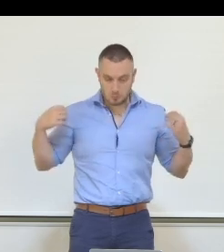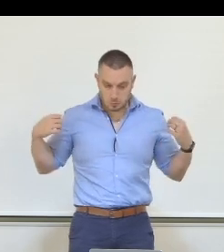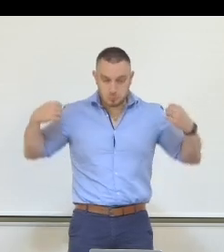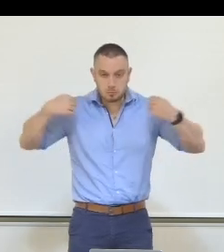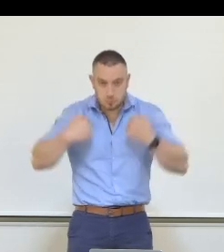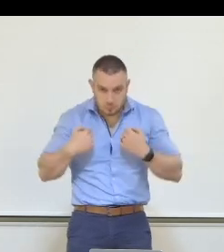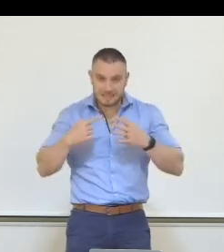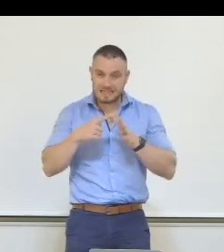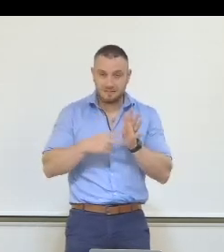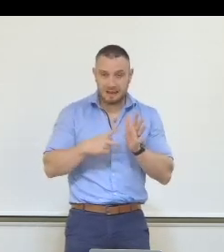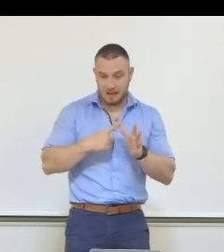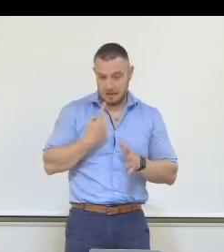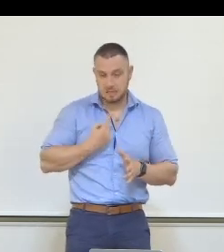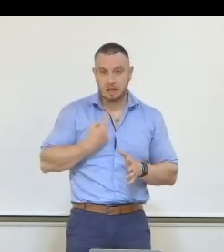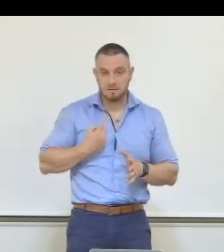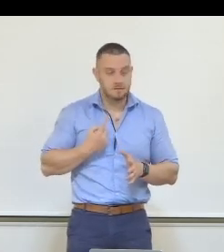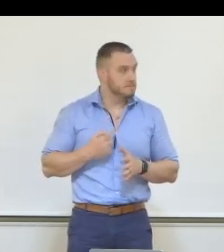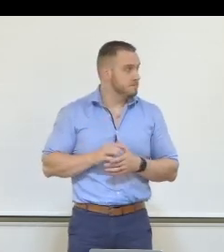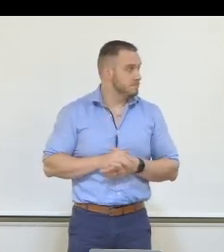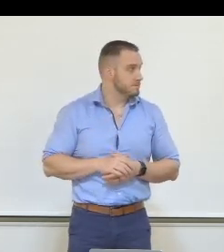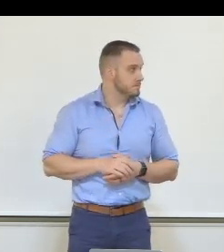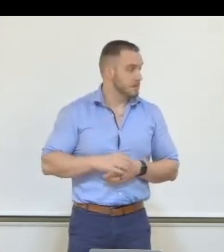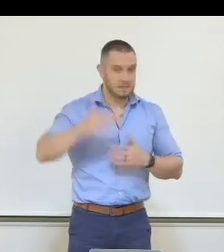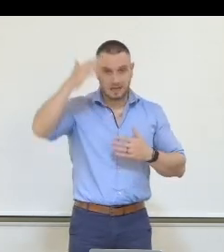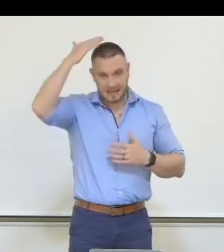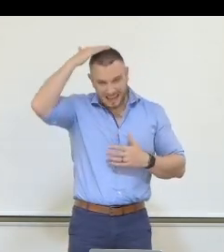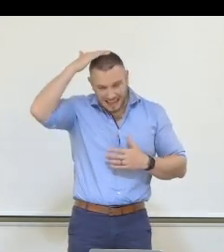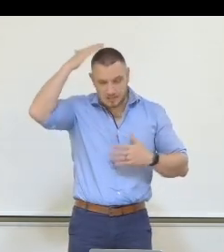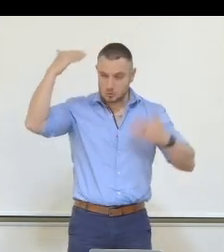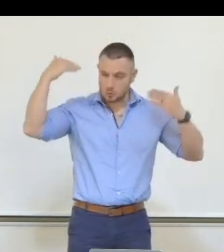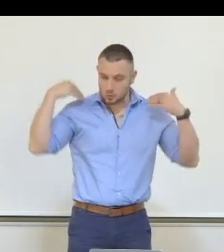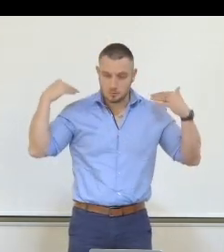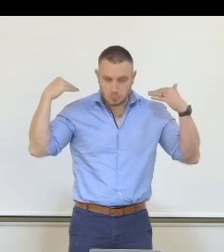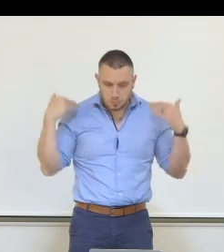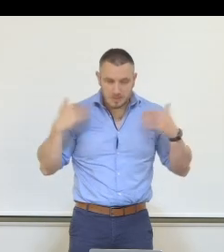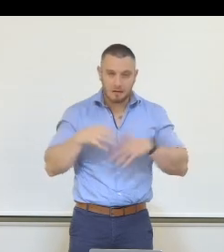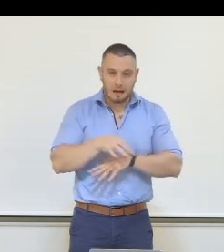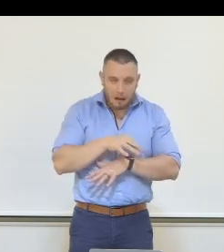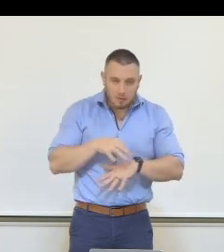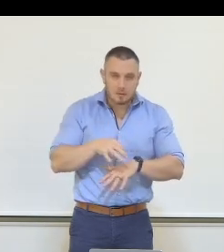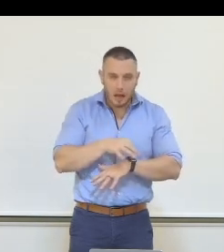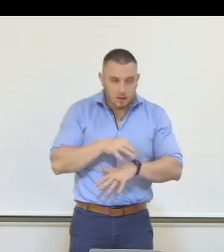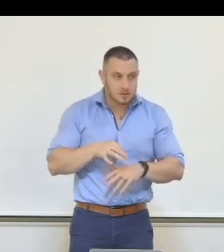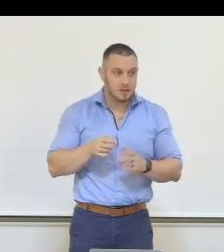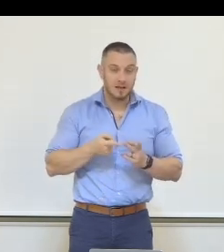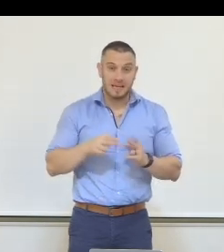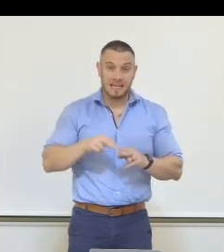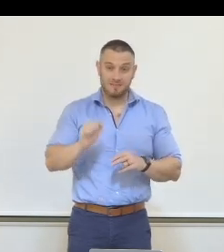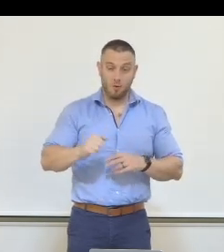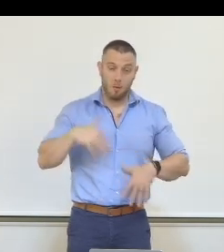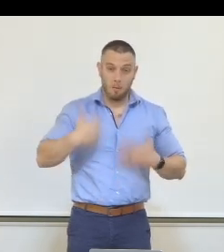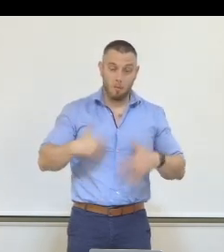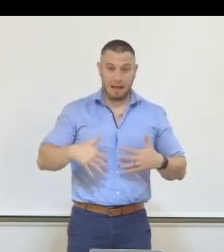your EVA, of your suit, spacesuit, on your shoulders and head, and for hours on. So if your pain